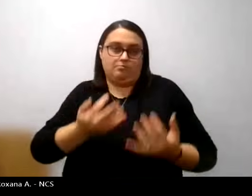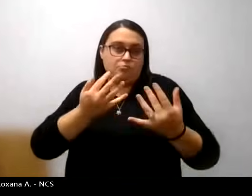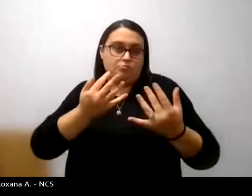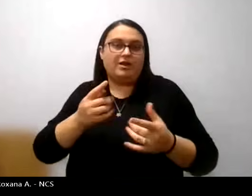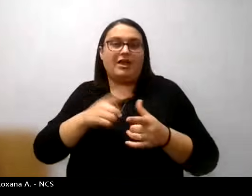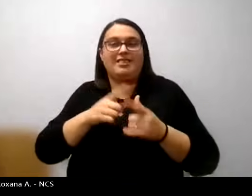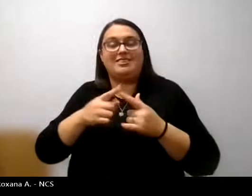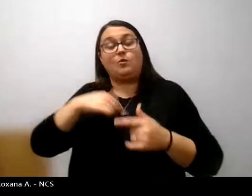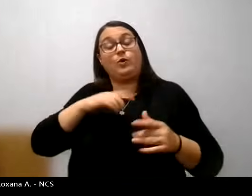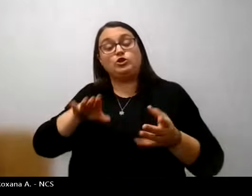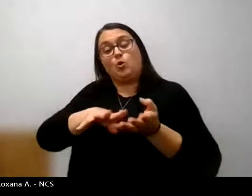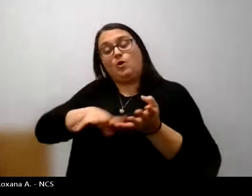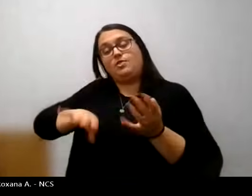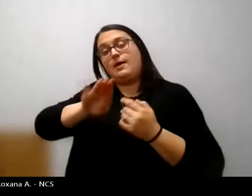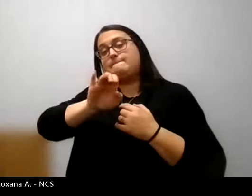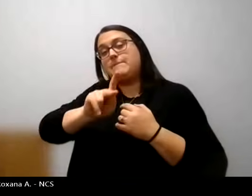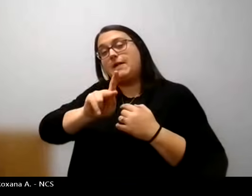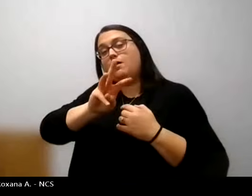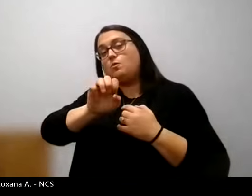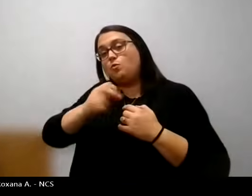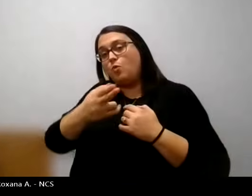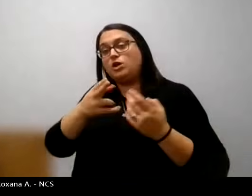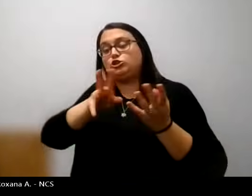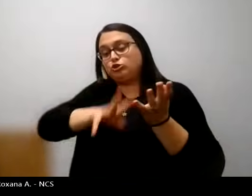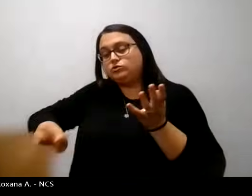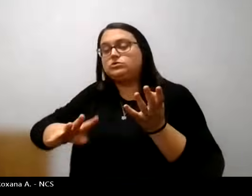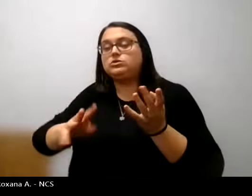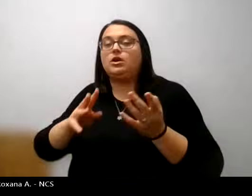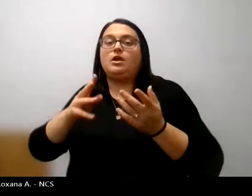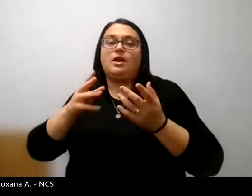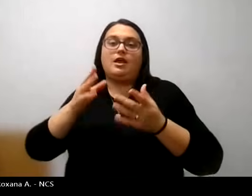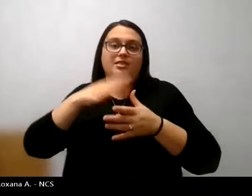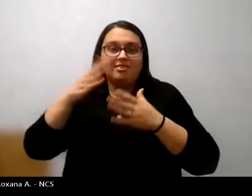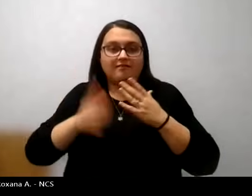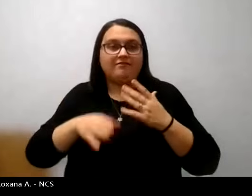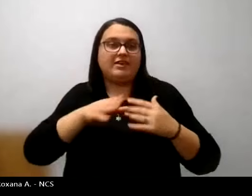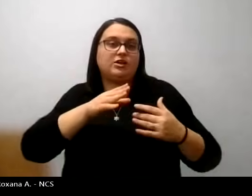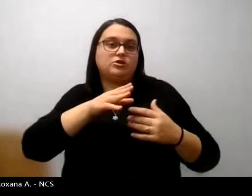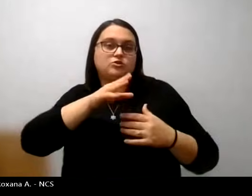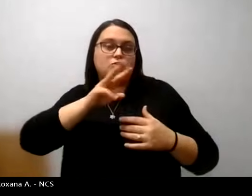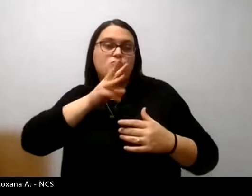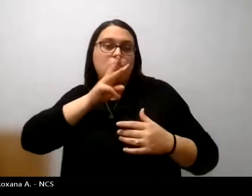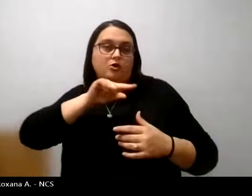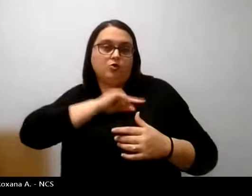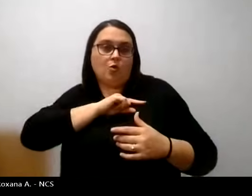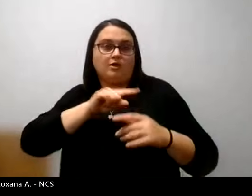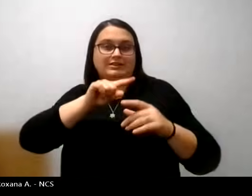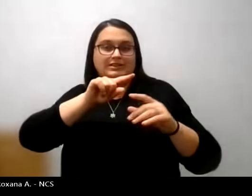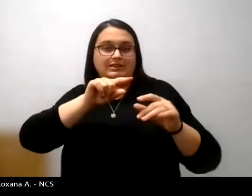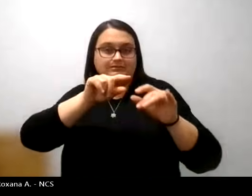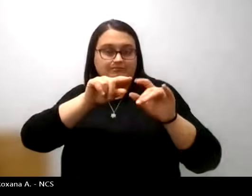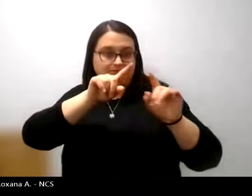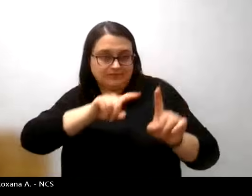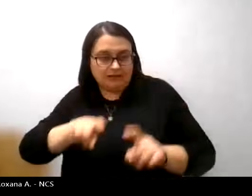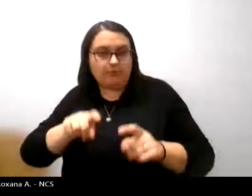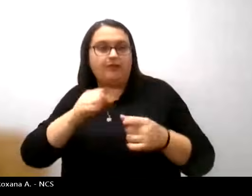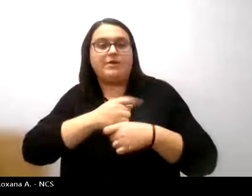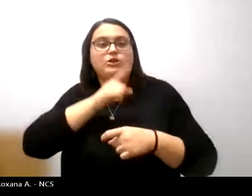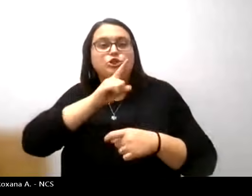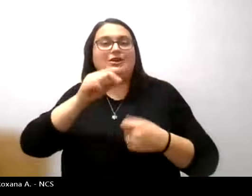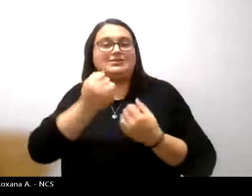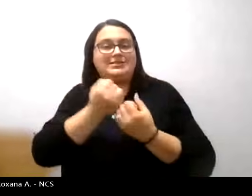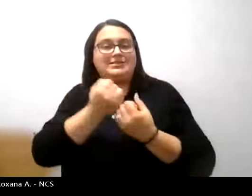backwash sequence for the turbidity and do the finished water quality sampling, that assures that the water quality is safe